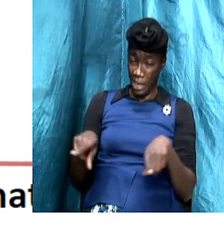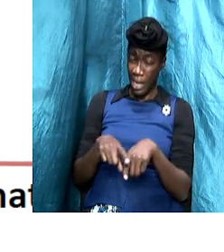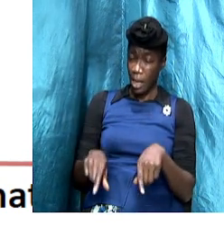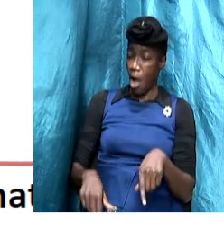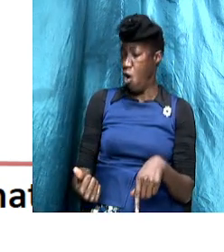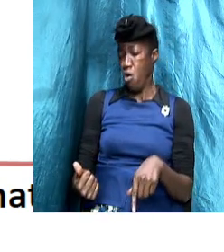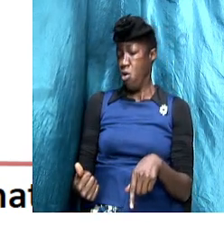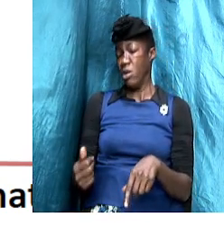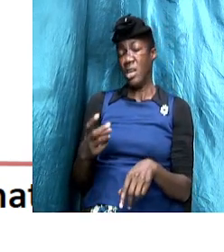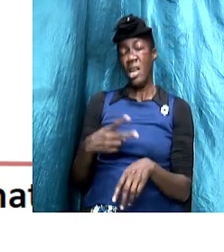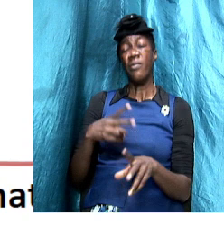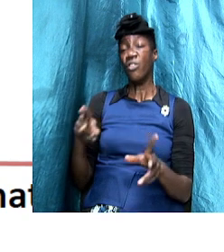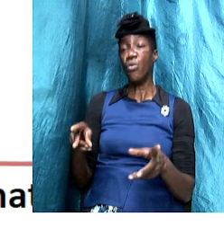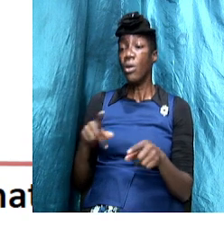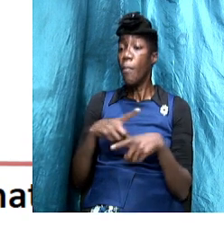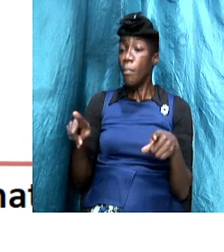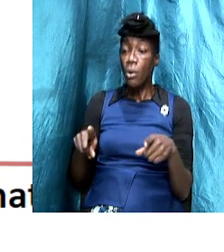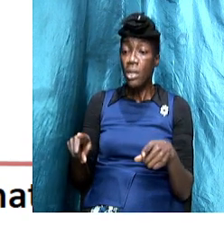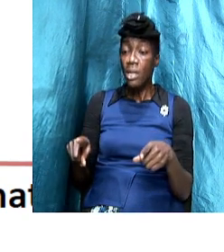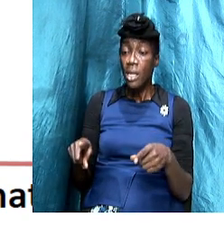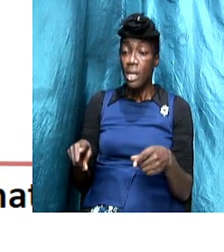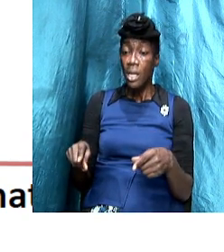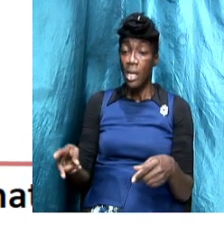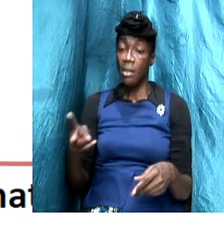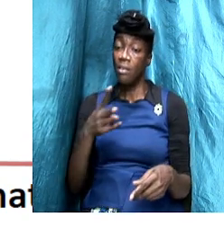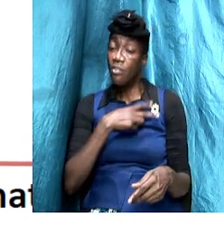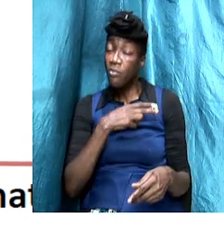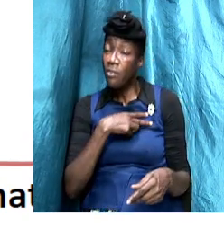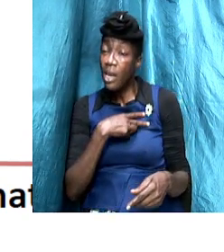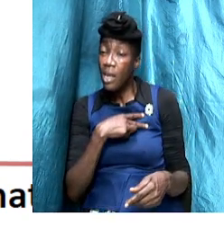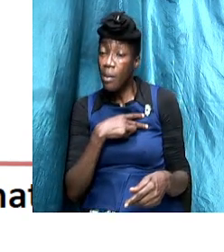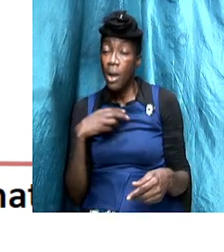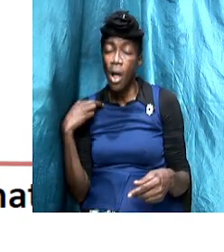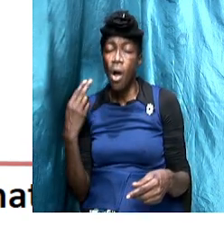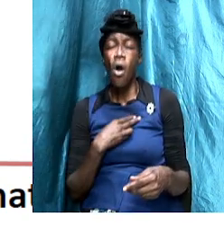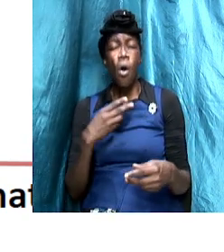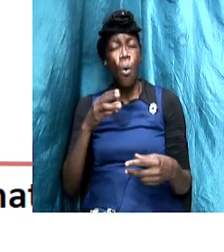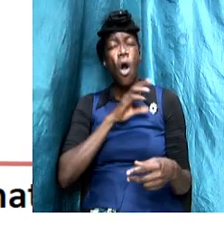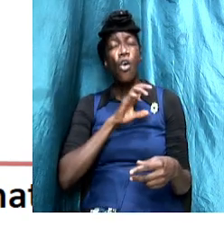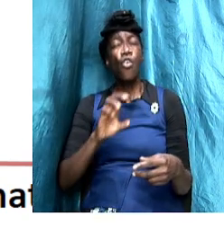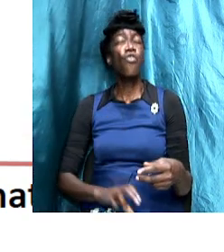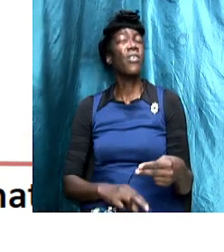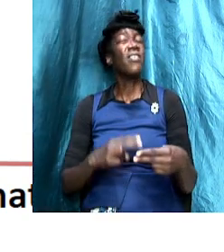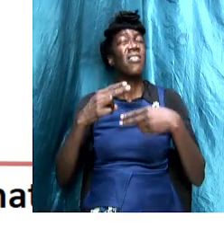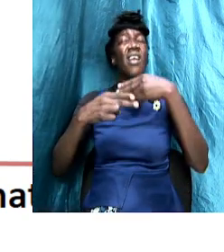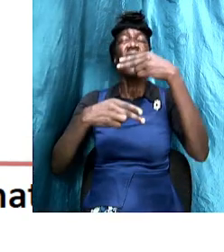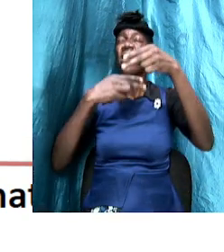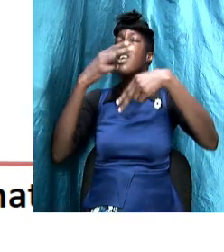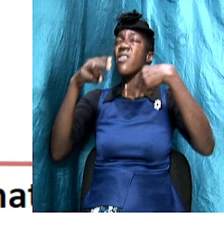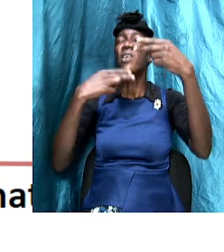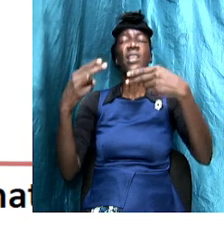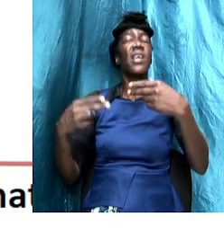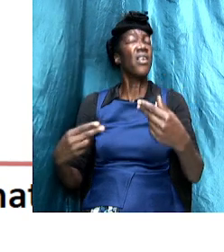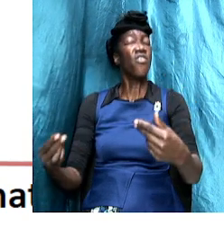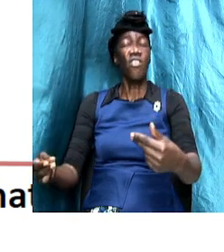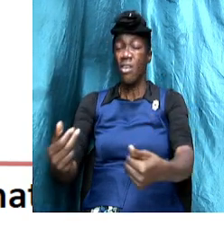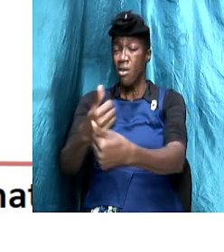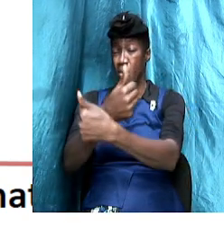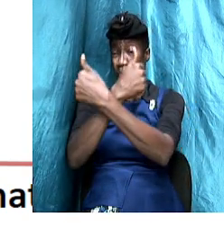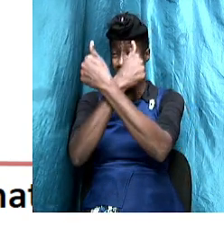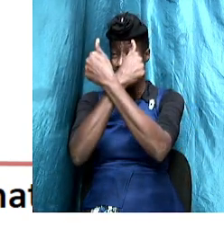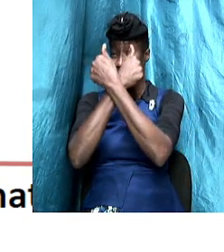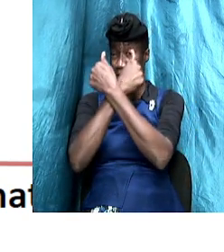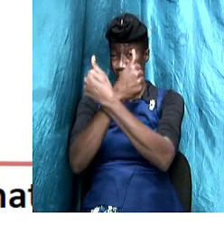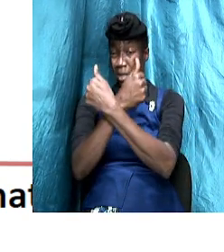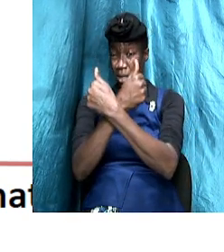have is the most valuable thing, our heritage, our Christian heritage, what we have, guard it. And it doesn't matter what the